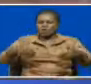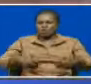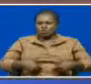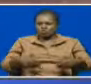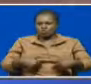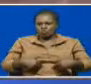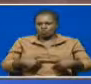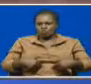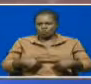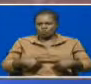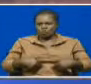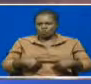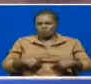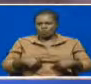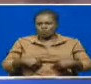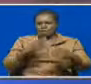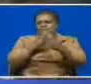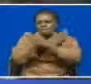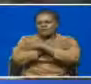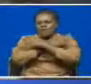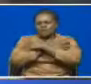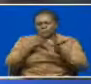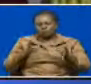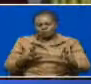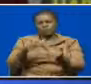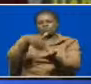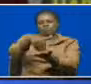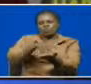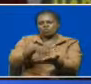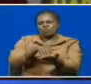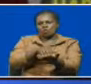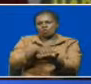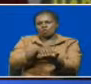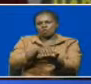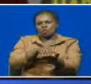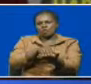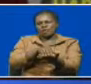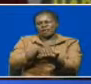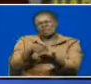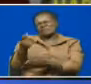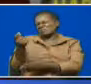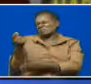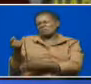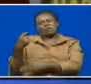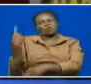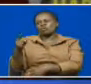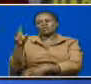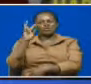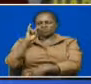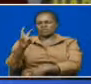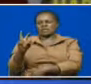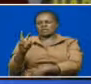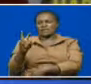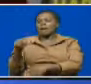under extreme peer pressure are the most vulnerable. It's the tip of the iceberg.